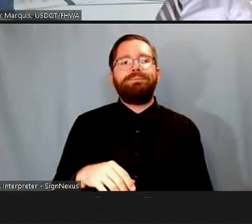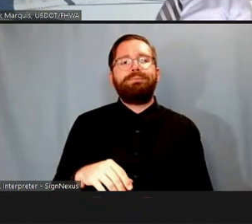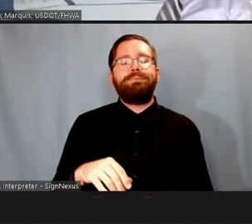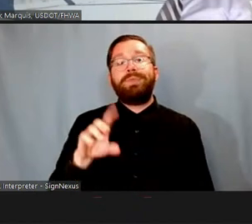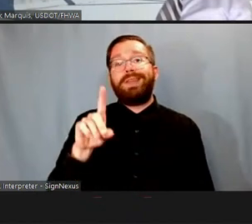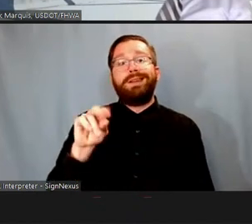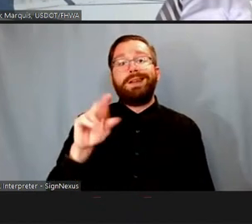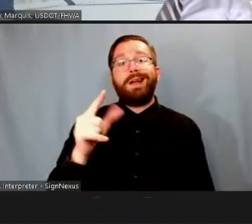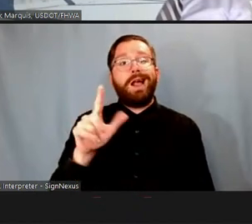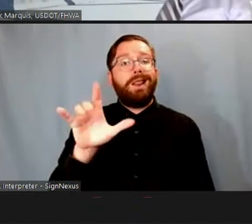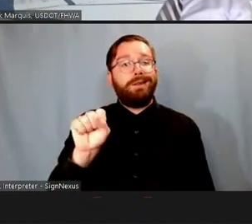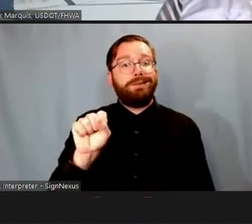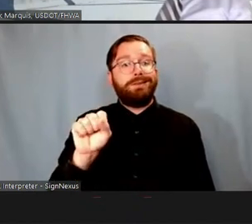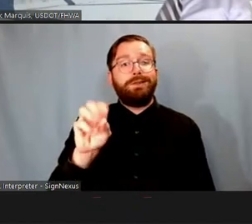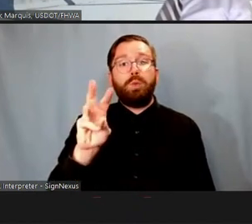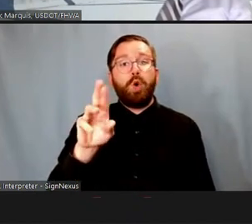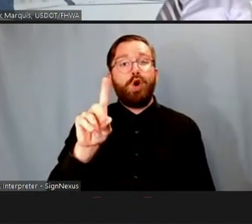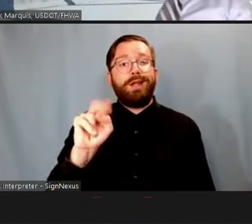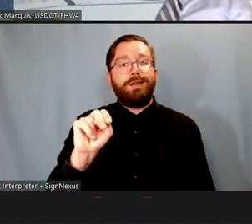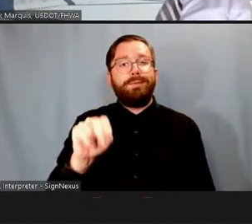douglas gordon